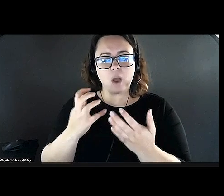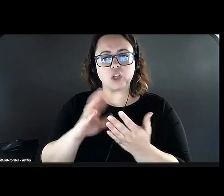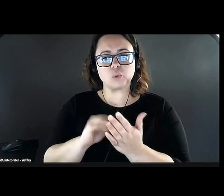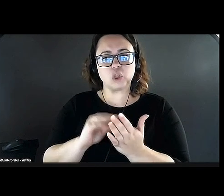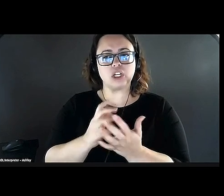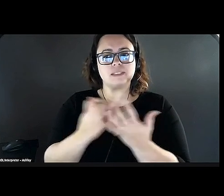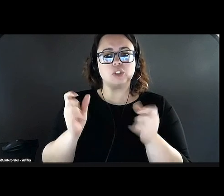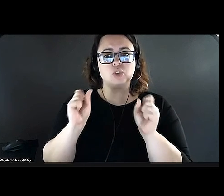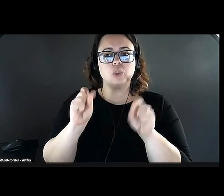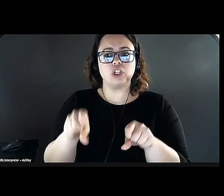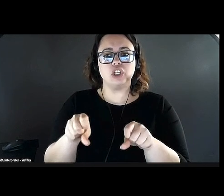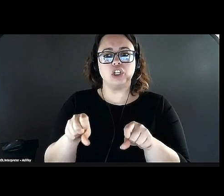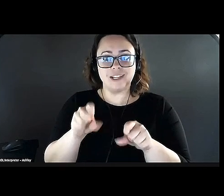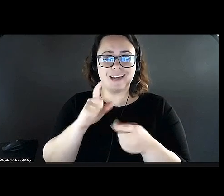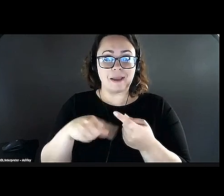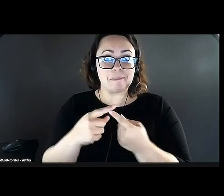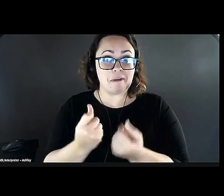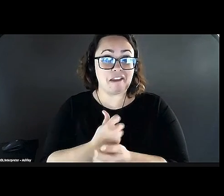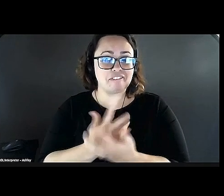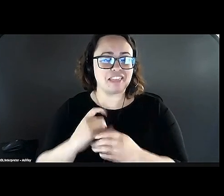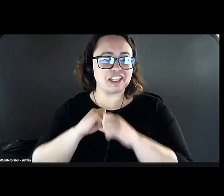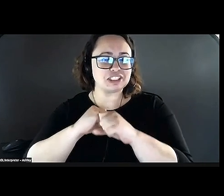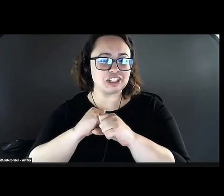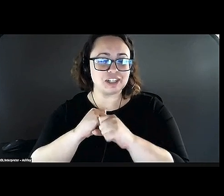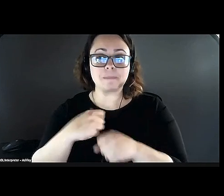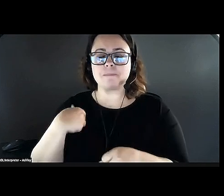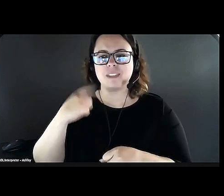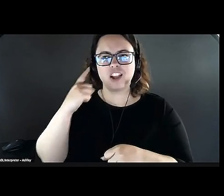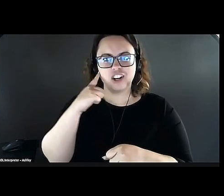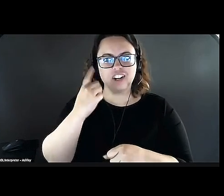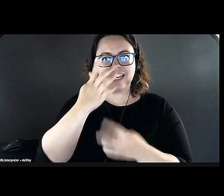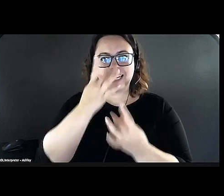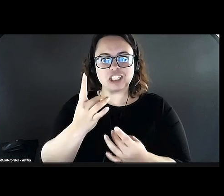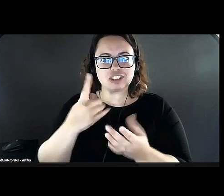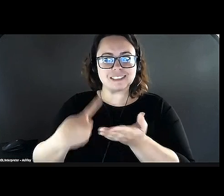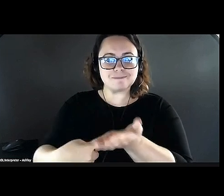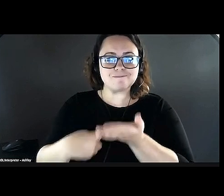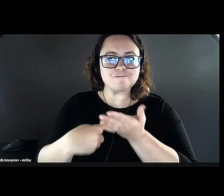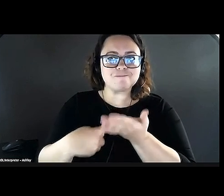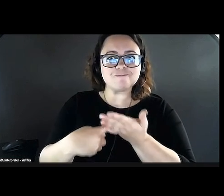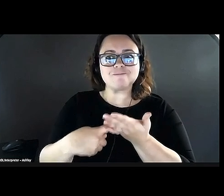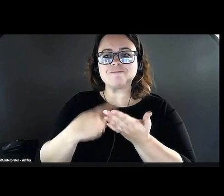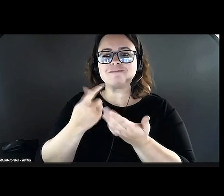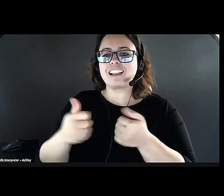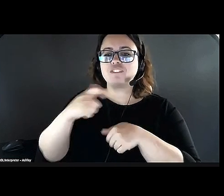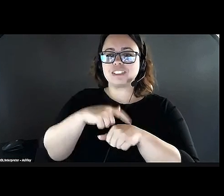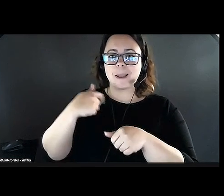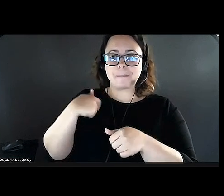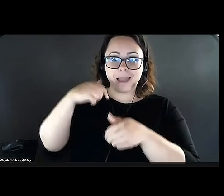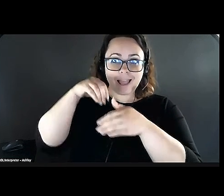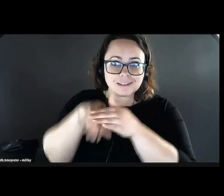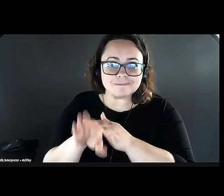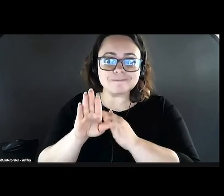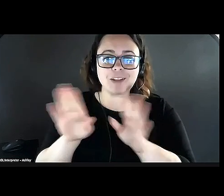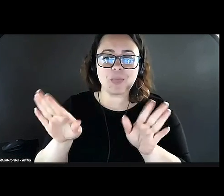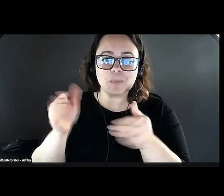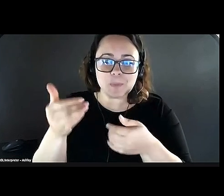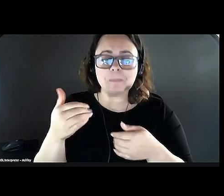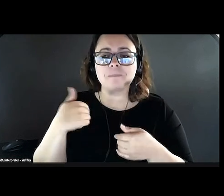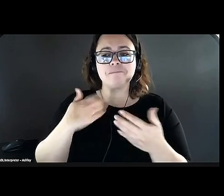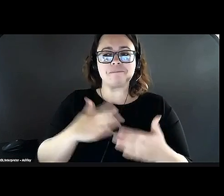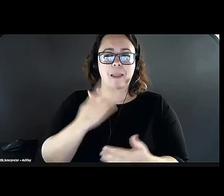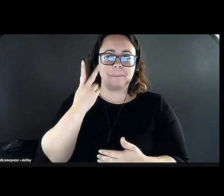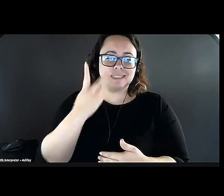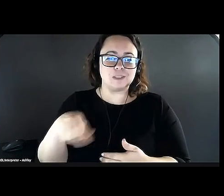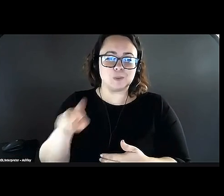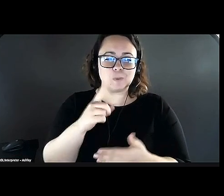all things security. I heard some really interesting conversations the times that I popped into the room. So I was so happy to see you guys